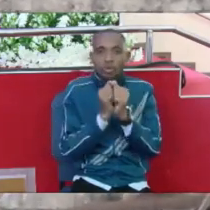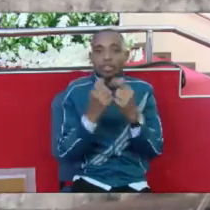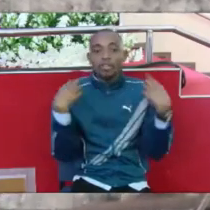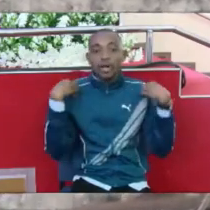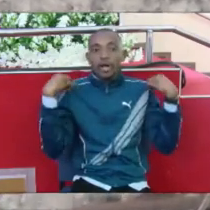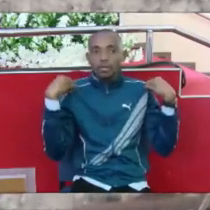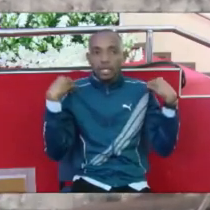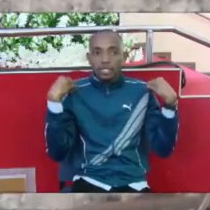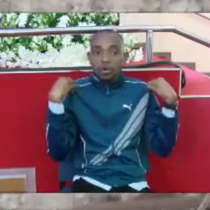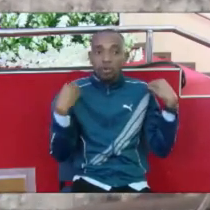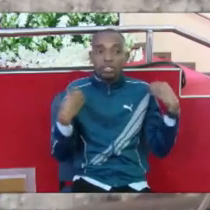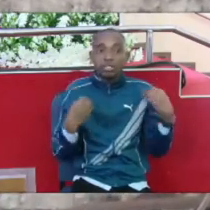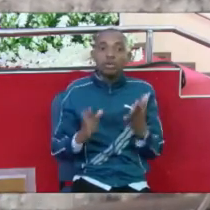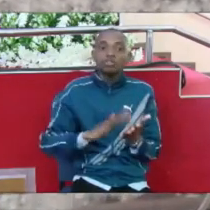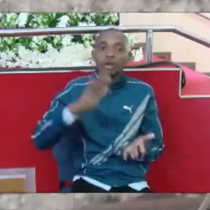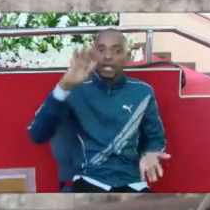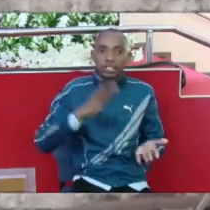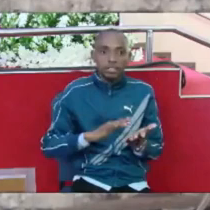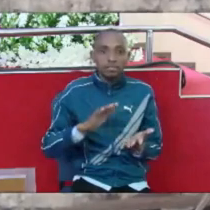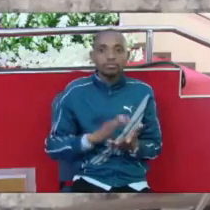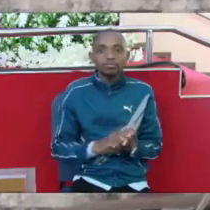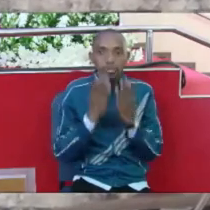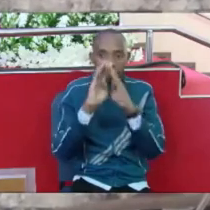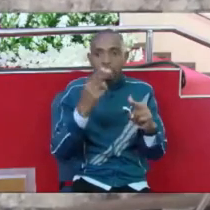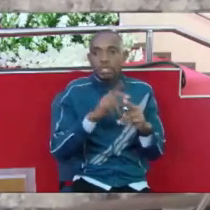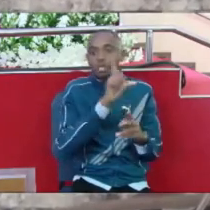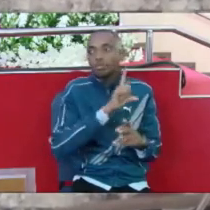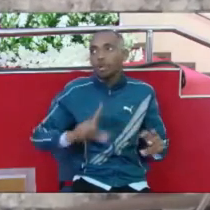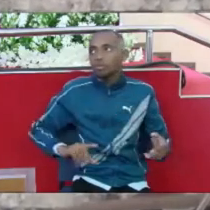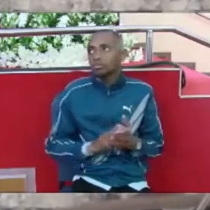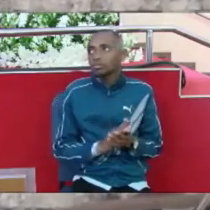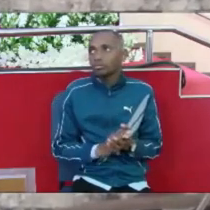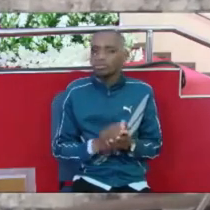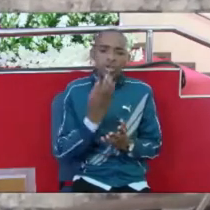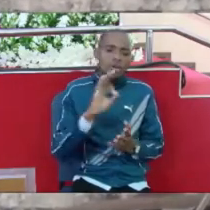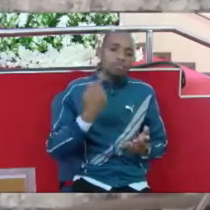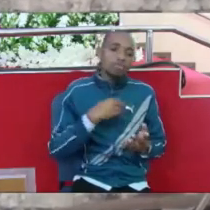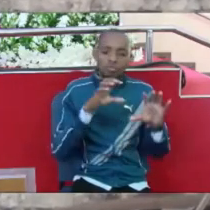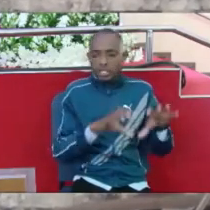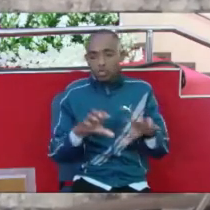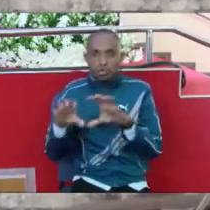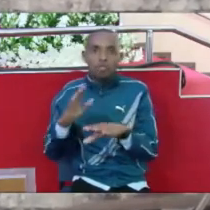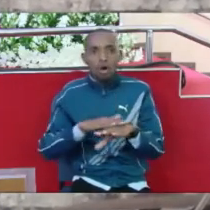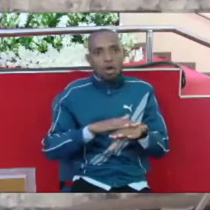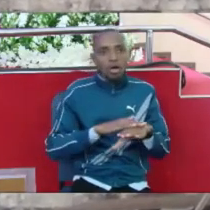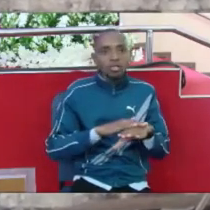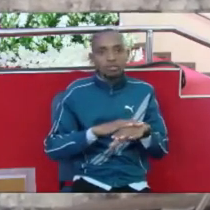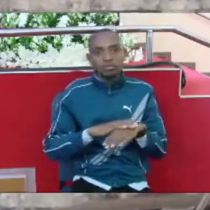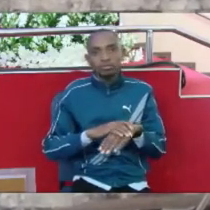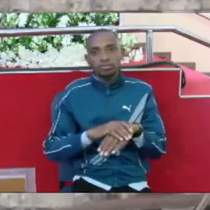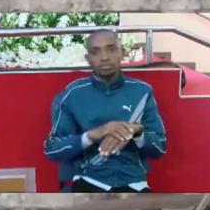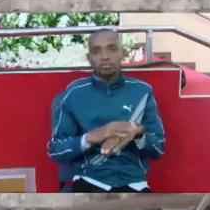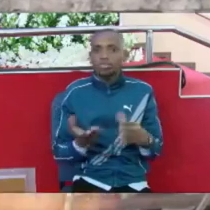praise. Na mavazi ya sifa. Blessed be the name of the Lord. Jina la Bwana lisifiwe. For me to move on. Ili kwamba niendelee.